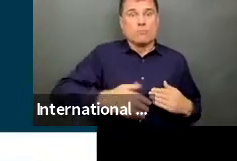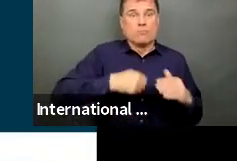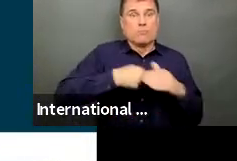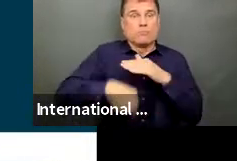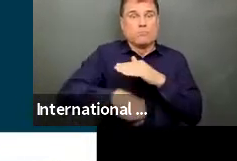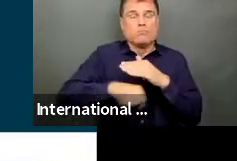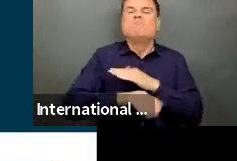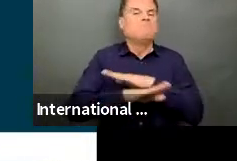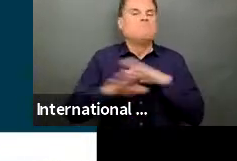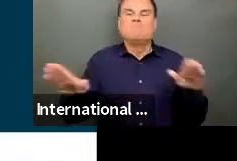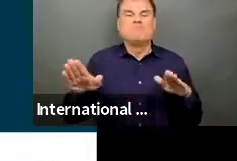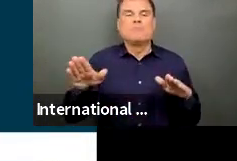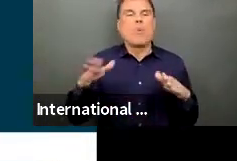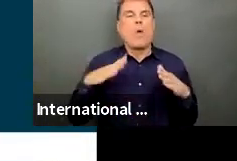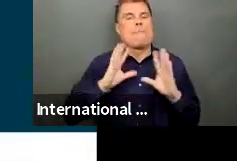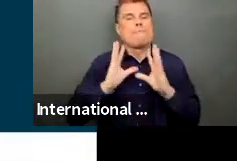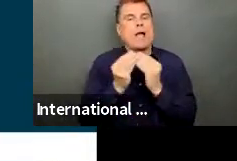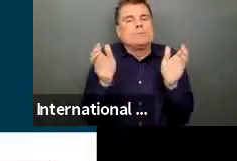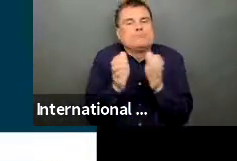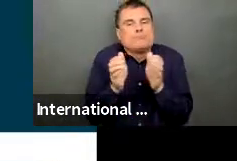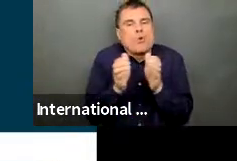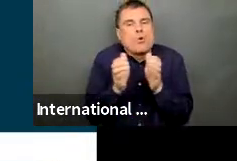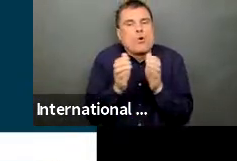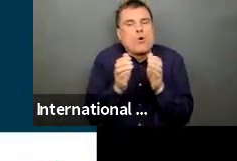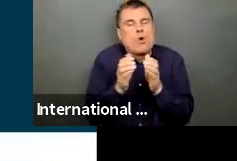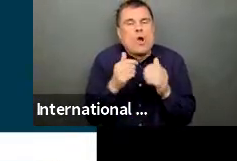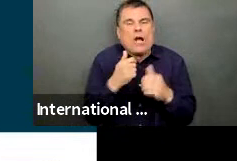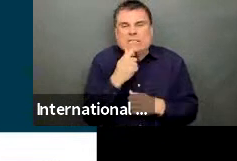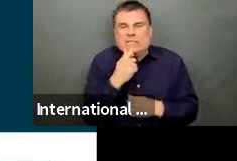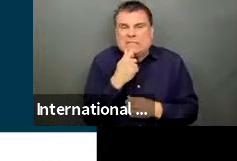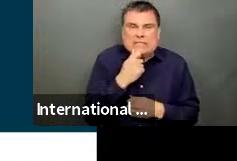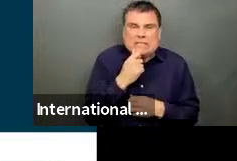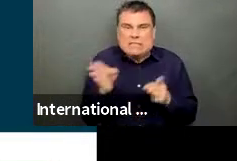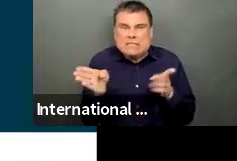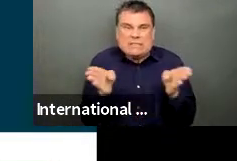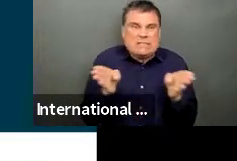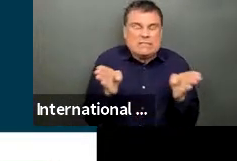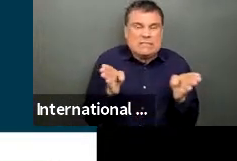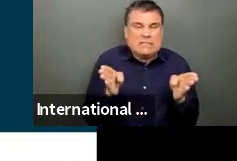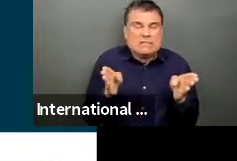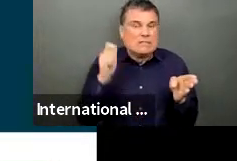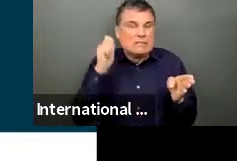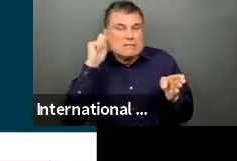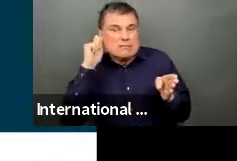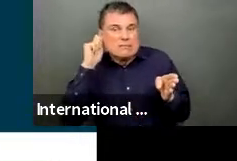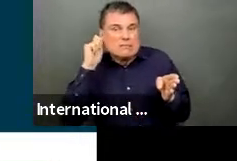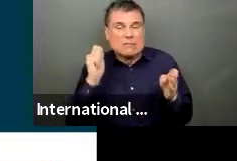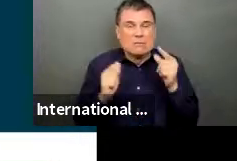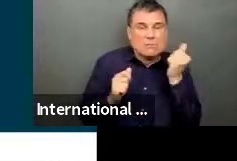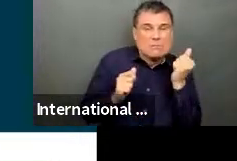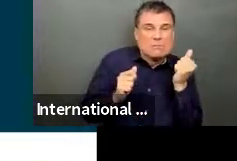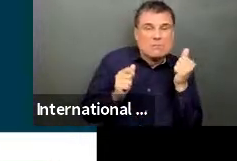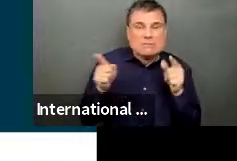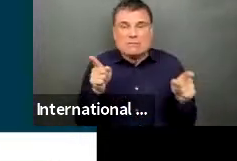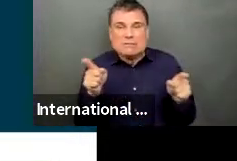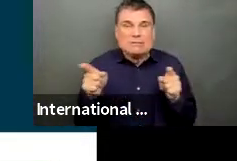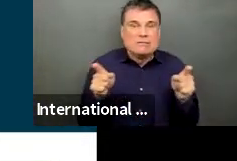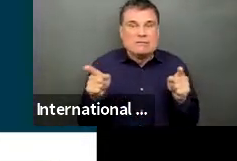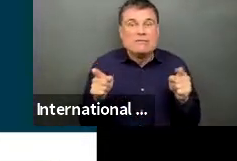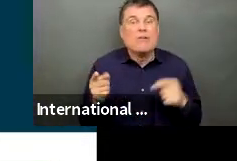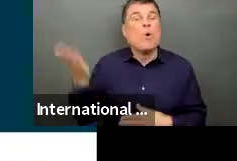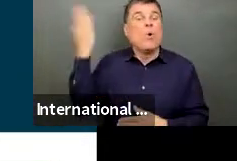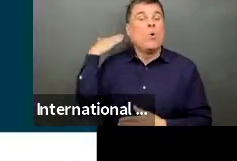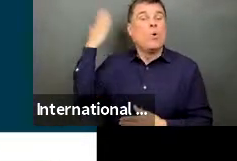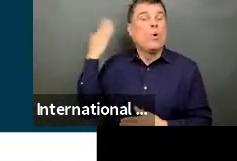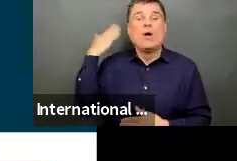without a son. And having more children was in the past a way to ensure the birth of a son, but this is far